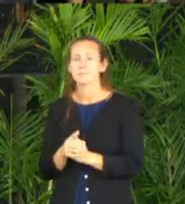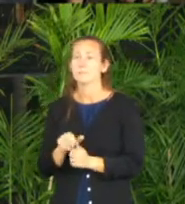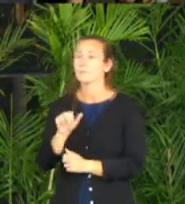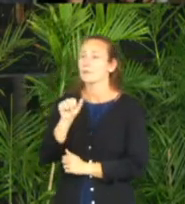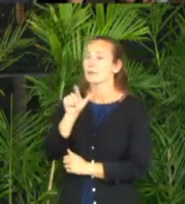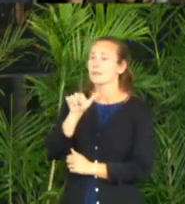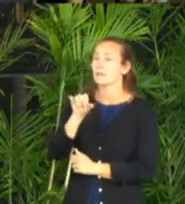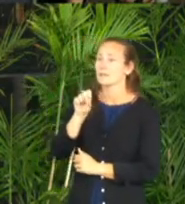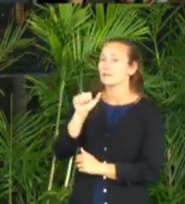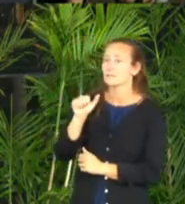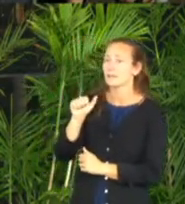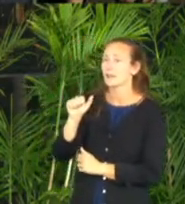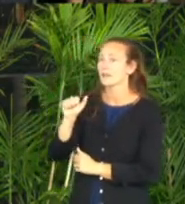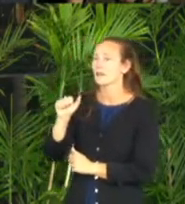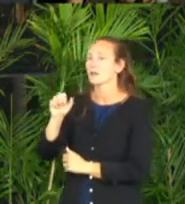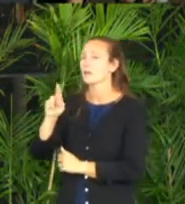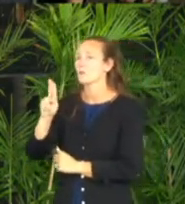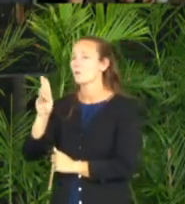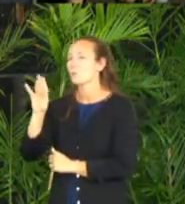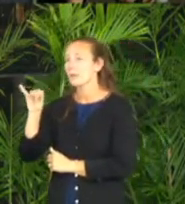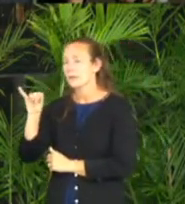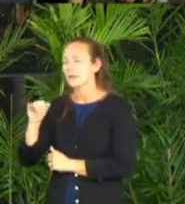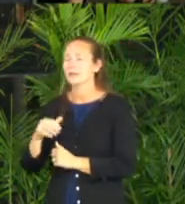Alyssa Ruby,